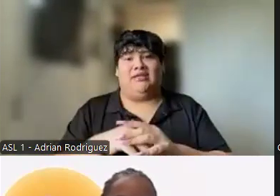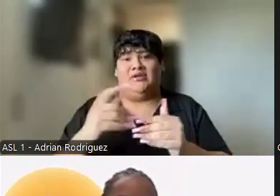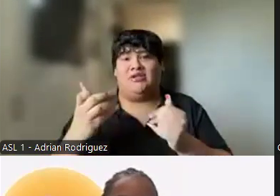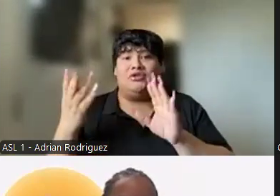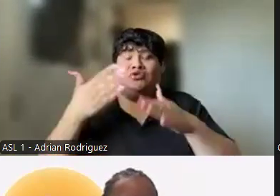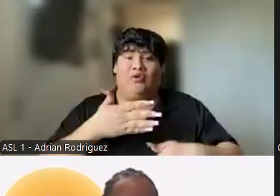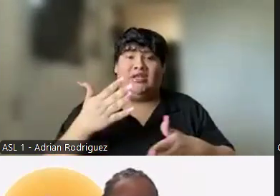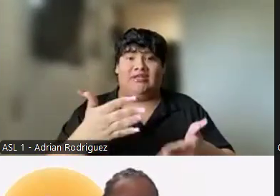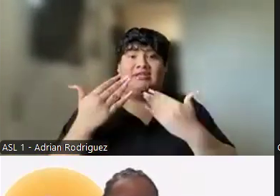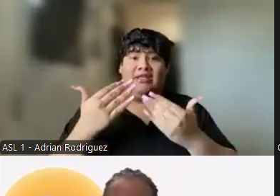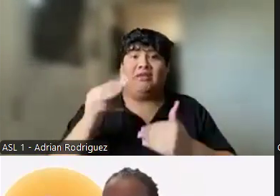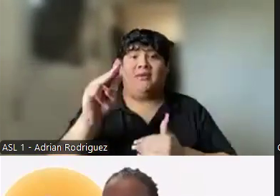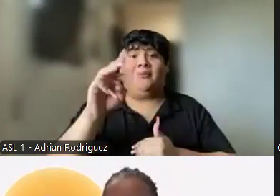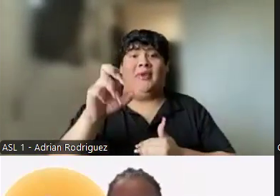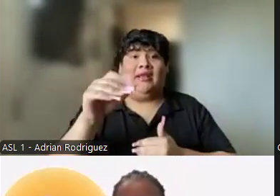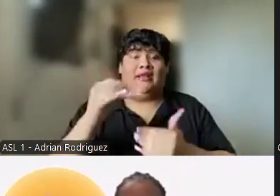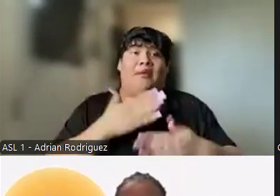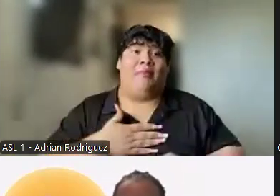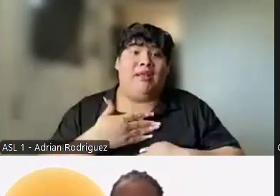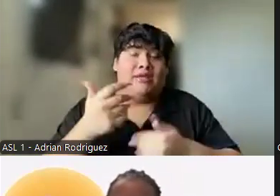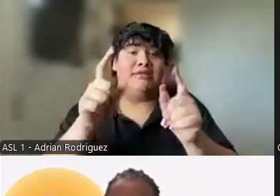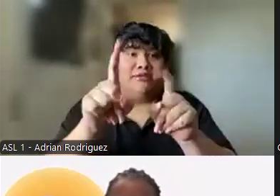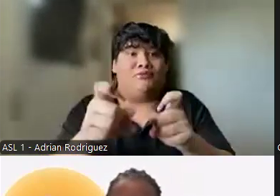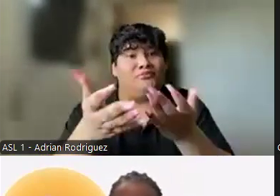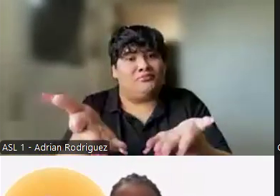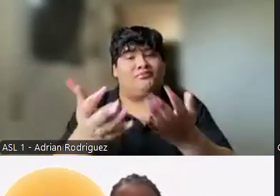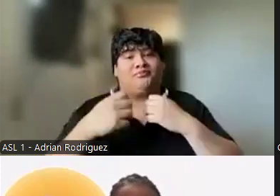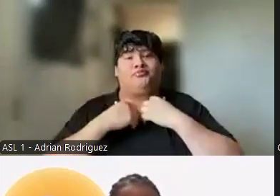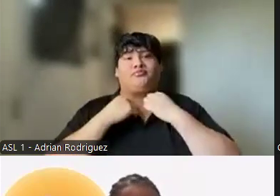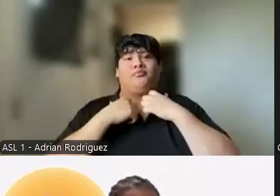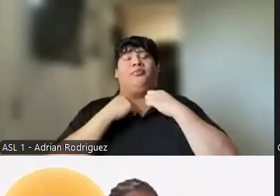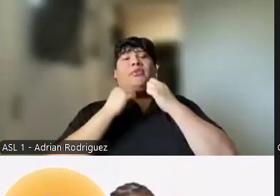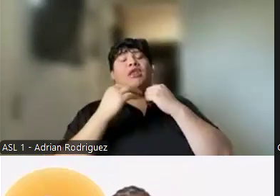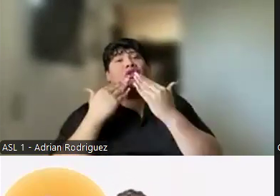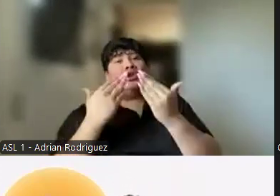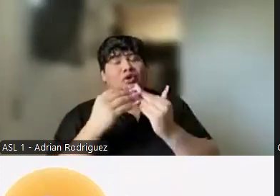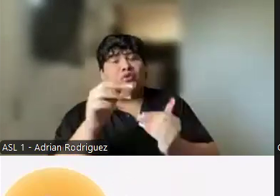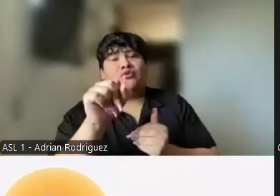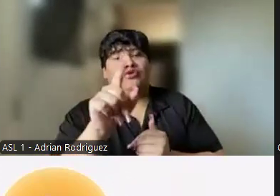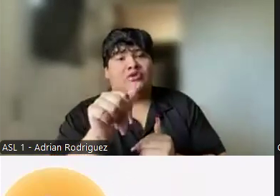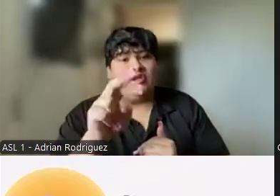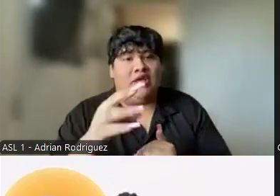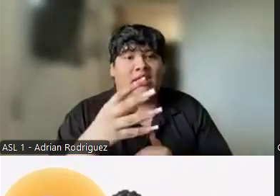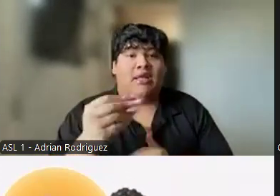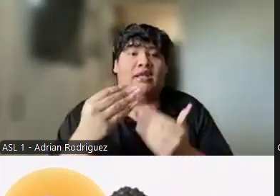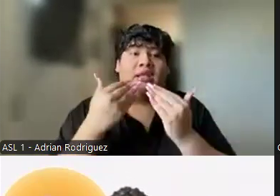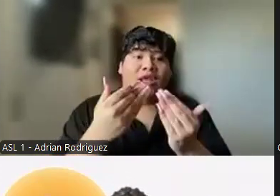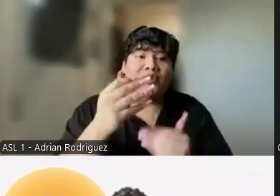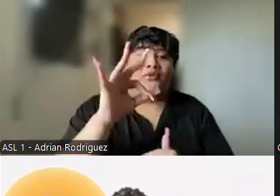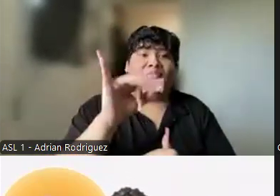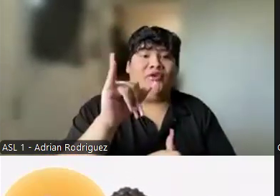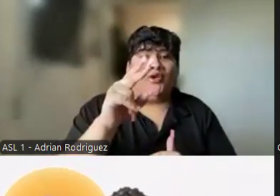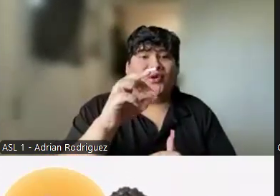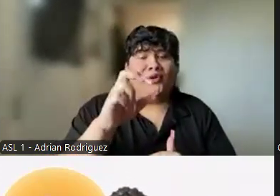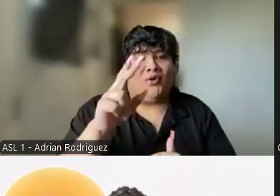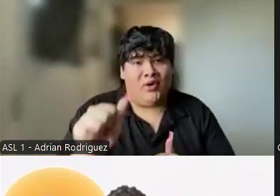as well. Now, Melinda, please proceed with your question. Well, thank you, Susan, and thank you, Secretary Figueroa, and we appreciate the